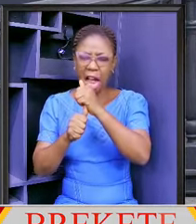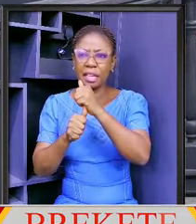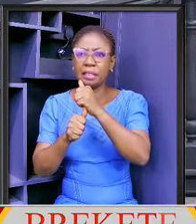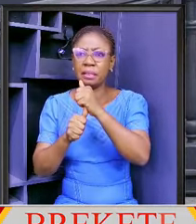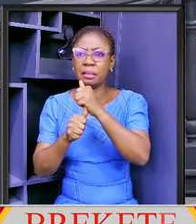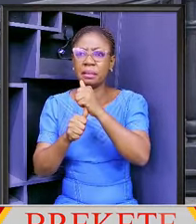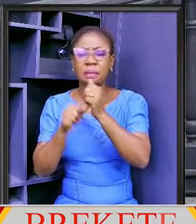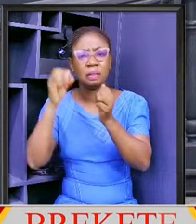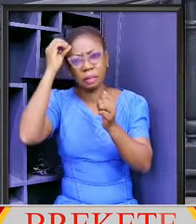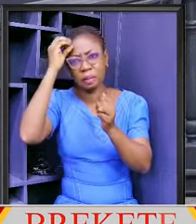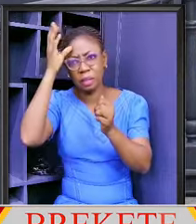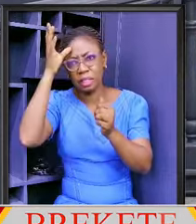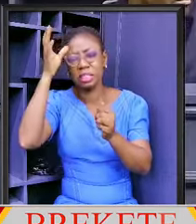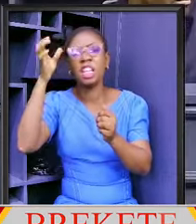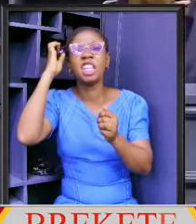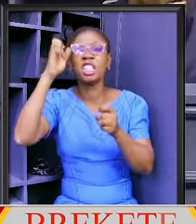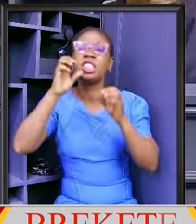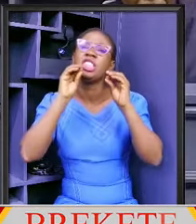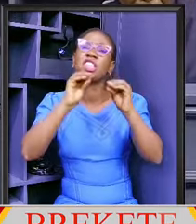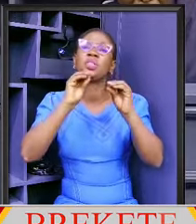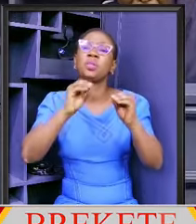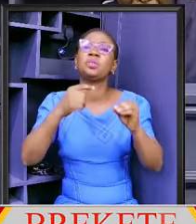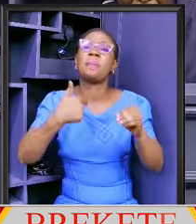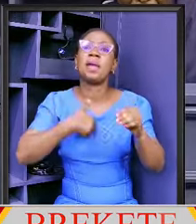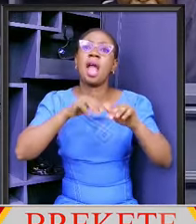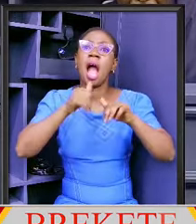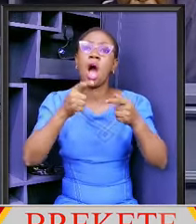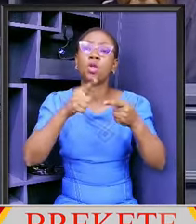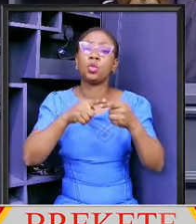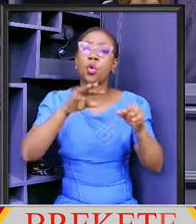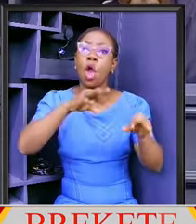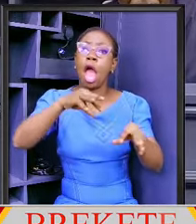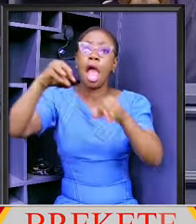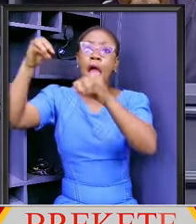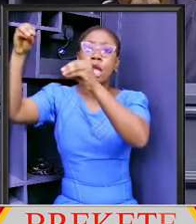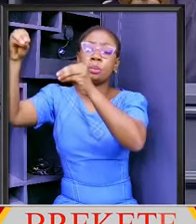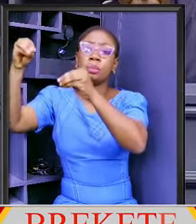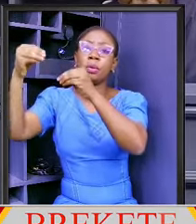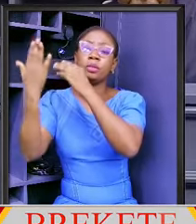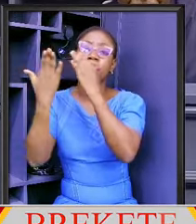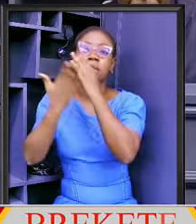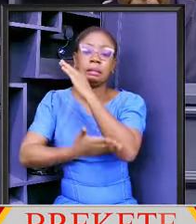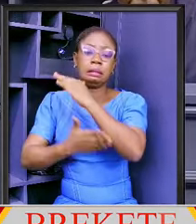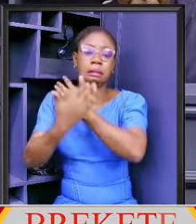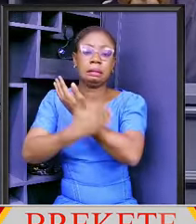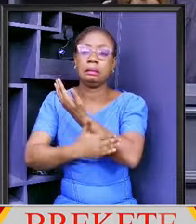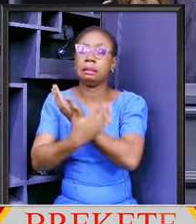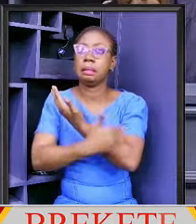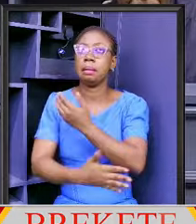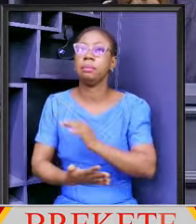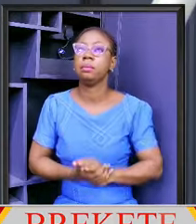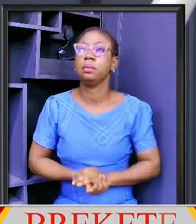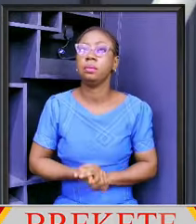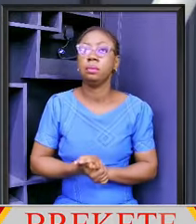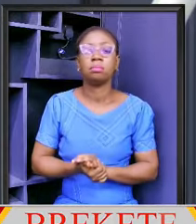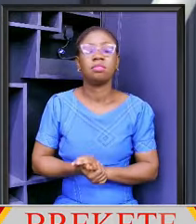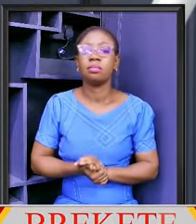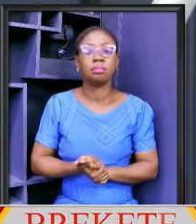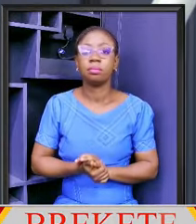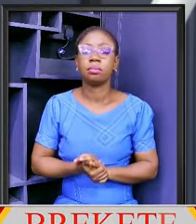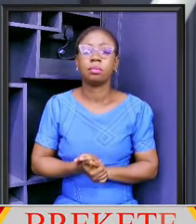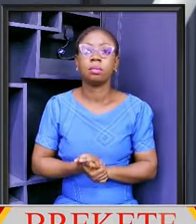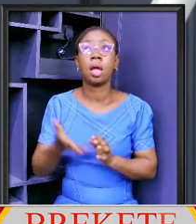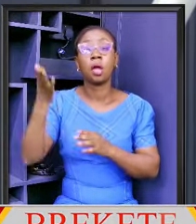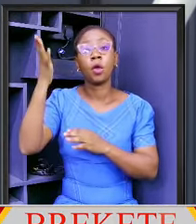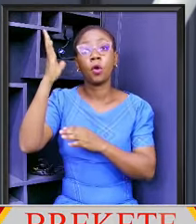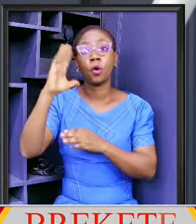me how to export yam. Yes. Yes. Make way to Turkey to. It's really sad. May God